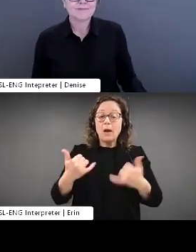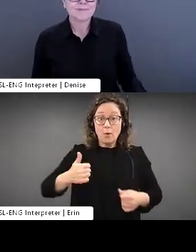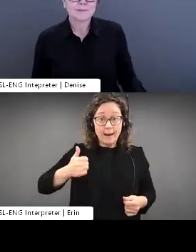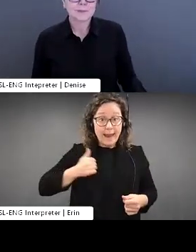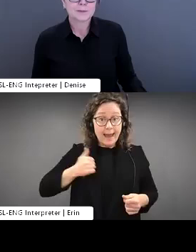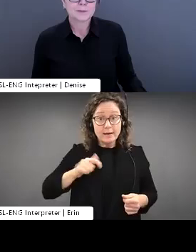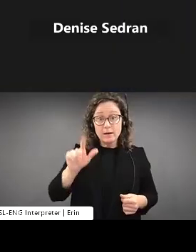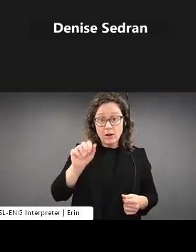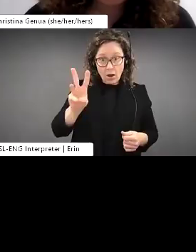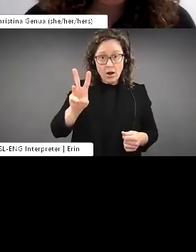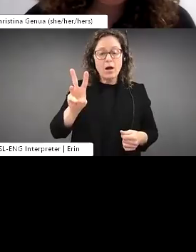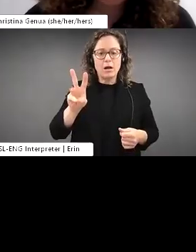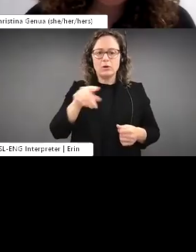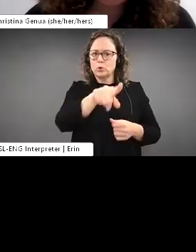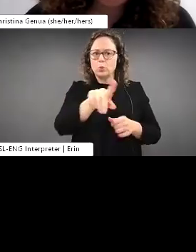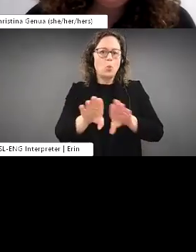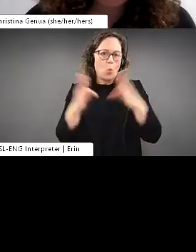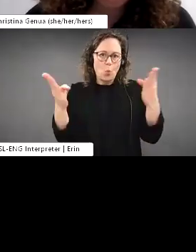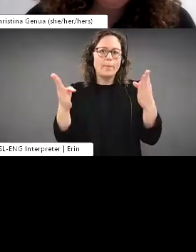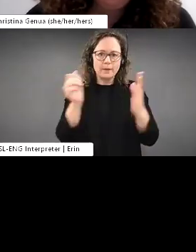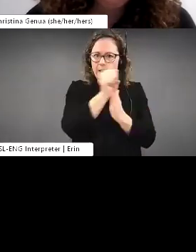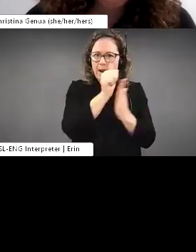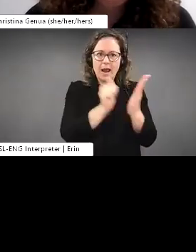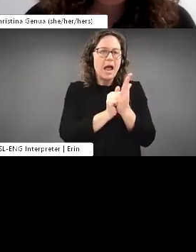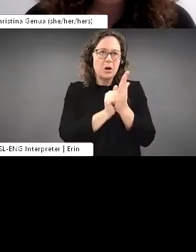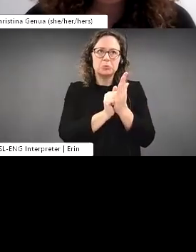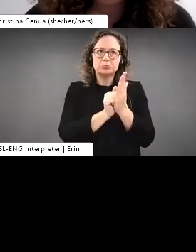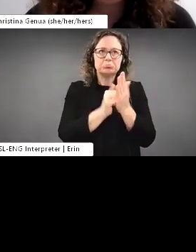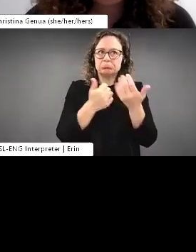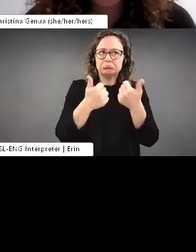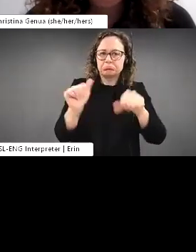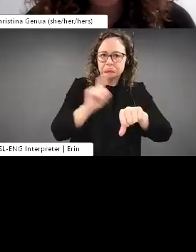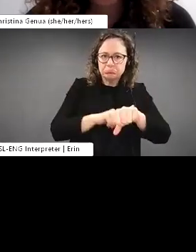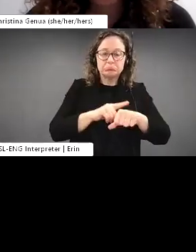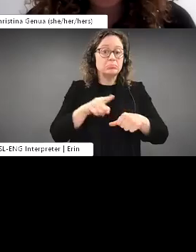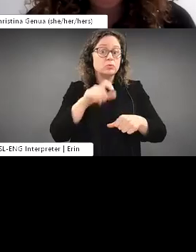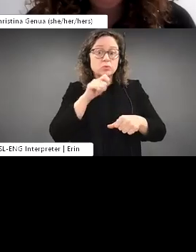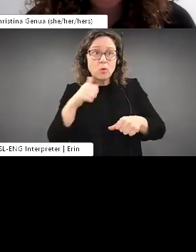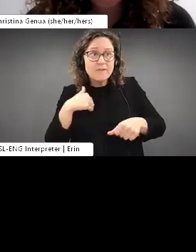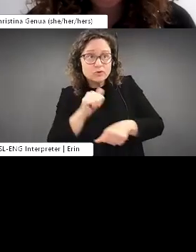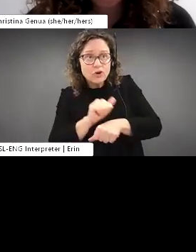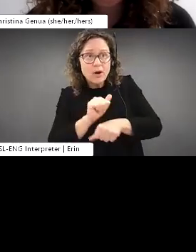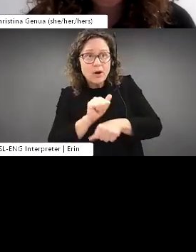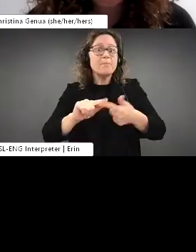job. You don't have money to put into the account right away, or you have declared bankruptcy before.